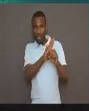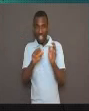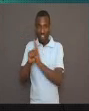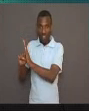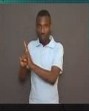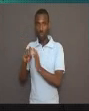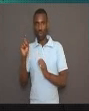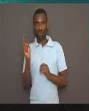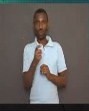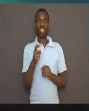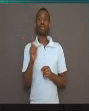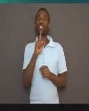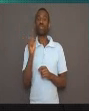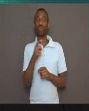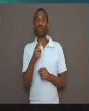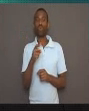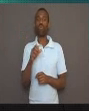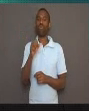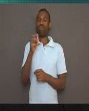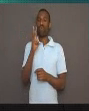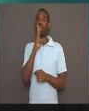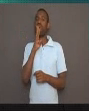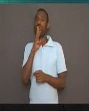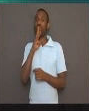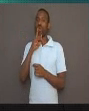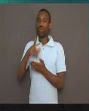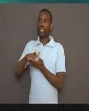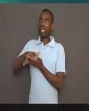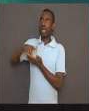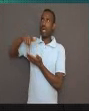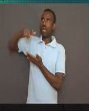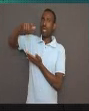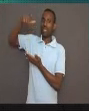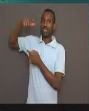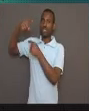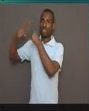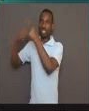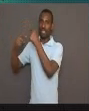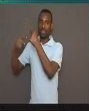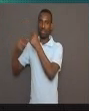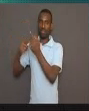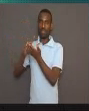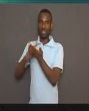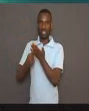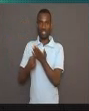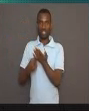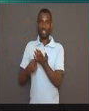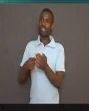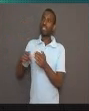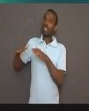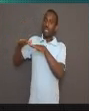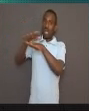surface above. So they form a sort of skin at the